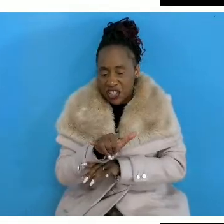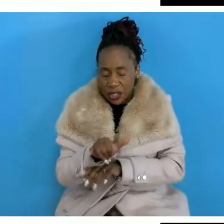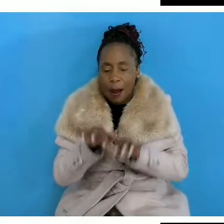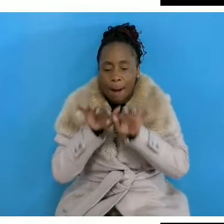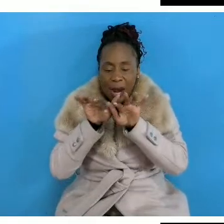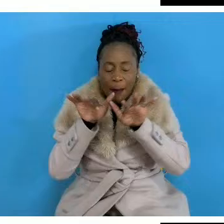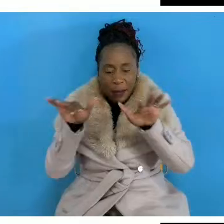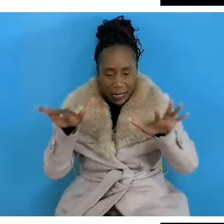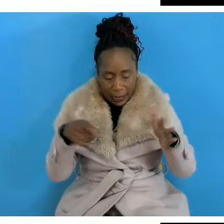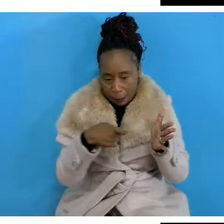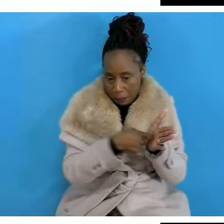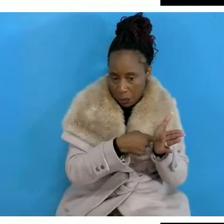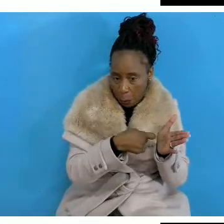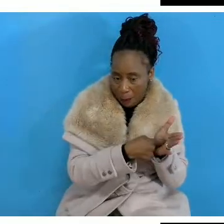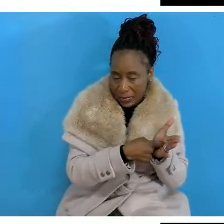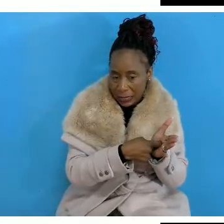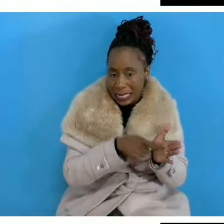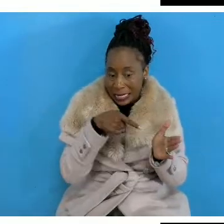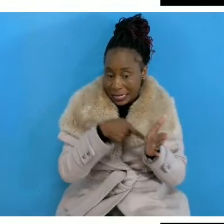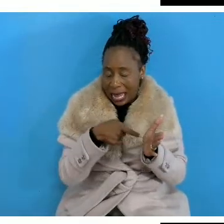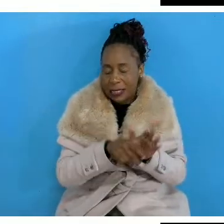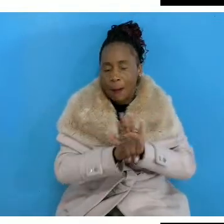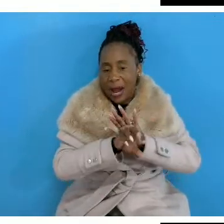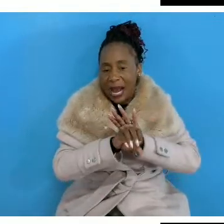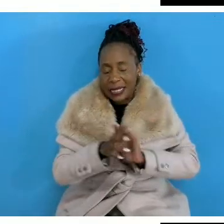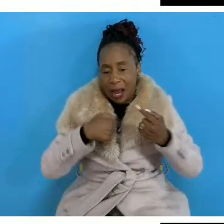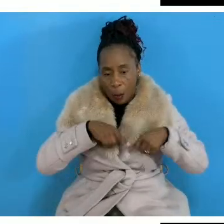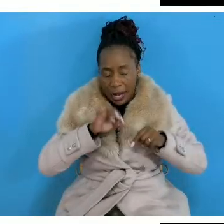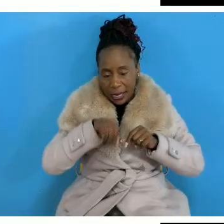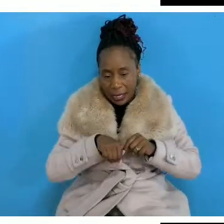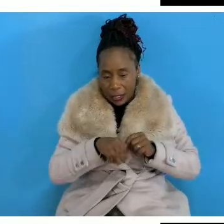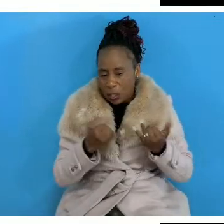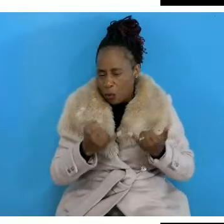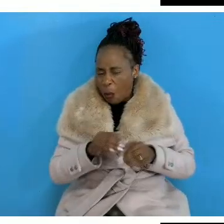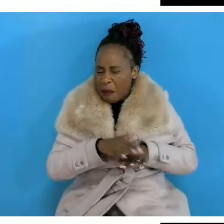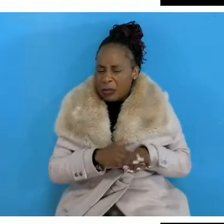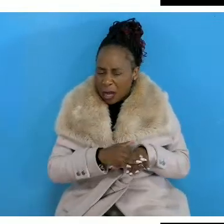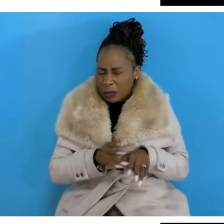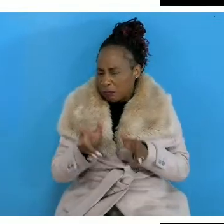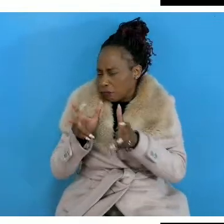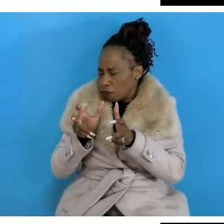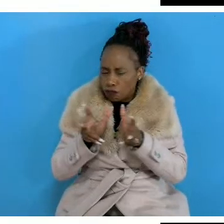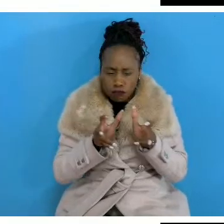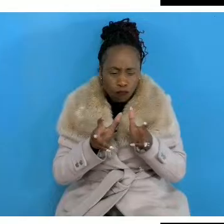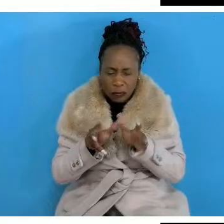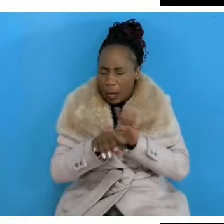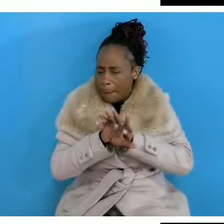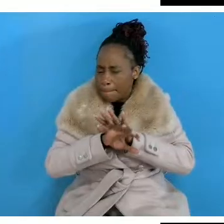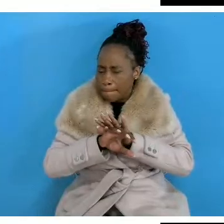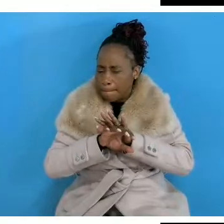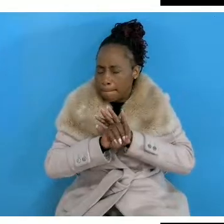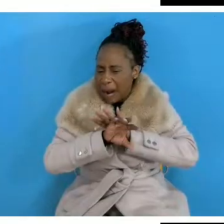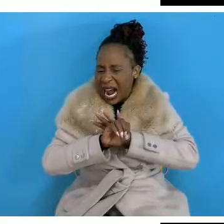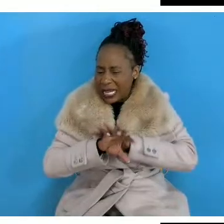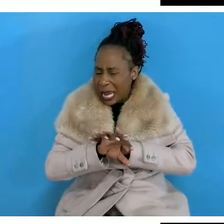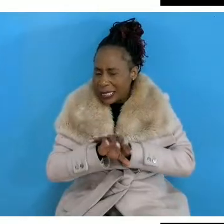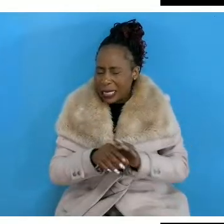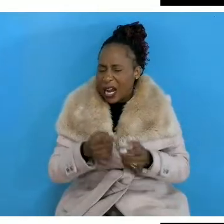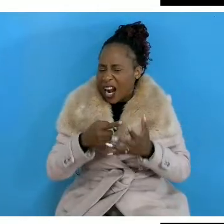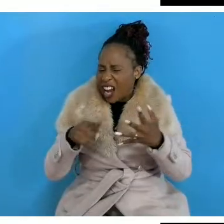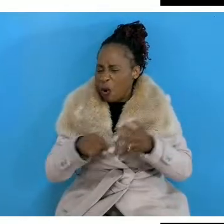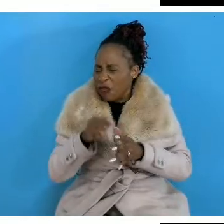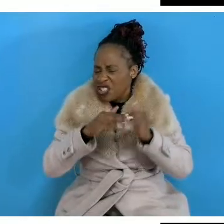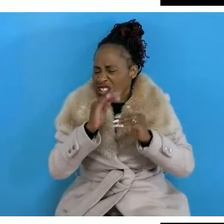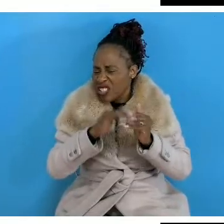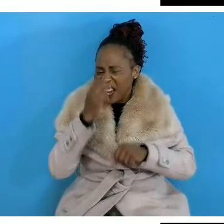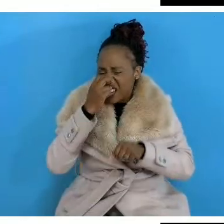procurement. That's our market. So basically, they are going to look at the market. what type of infrastructure is needed there, what type